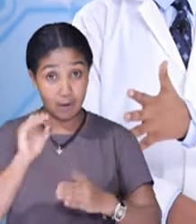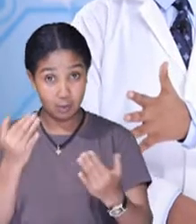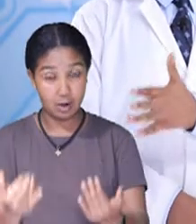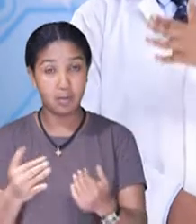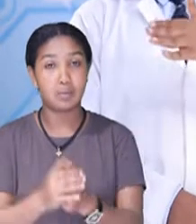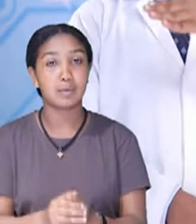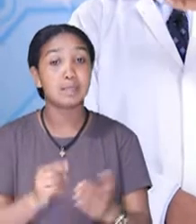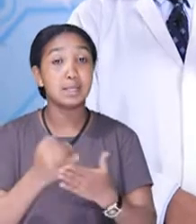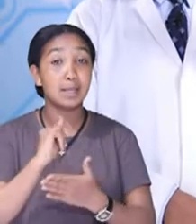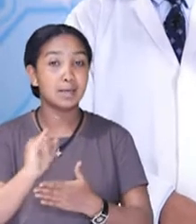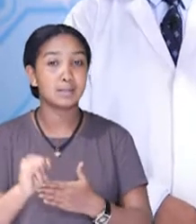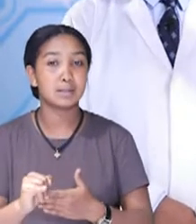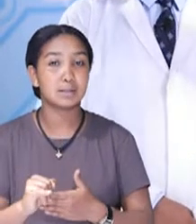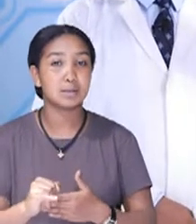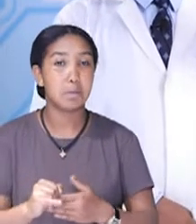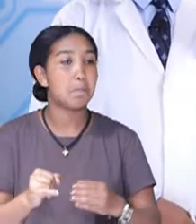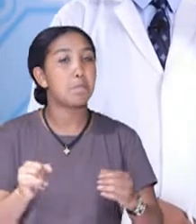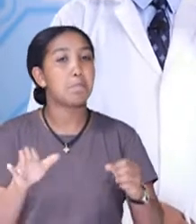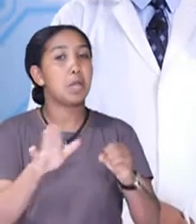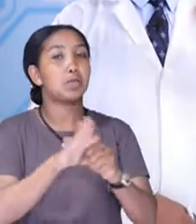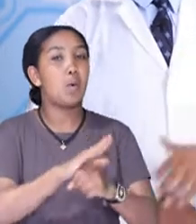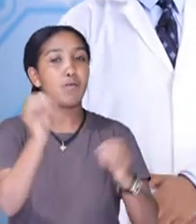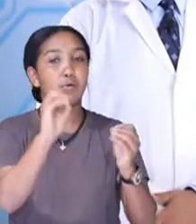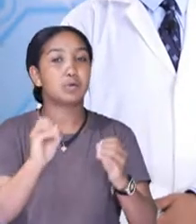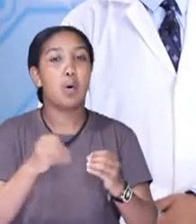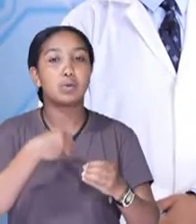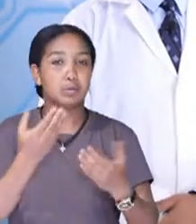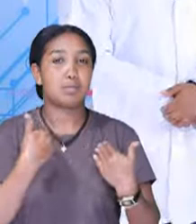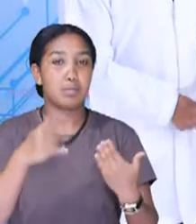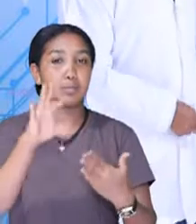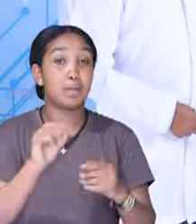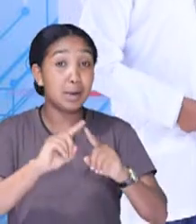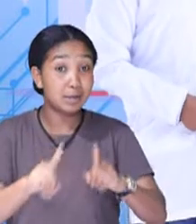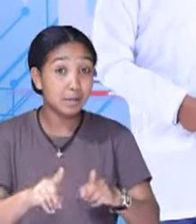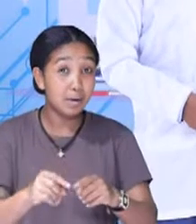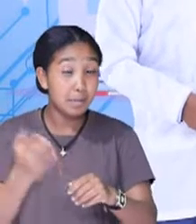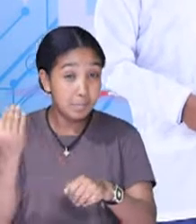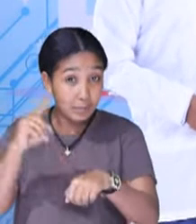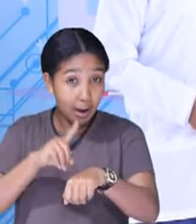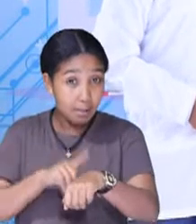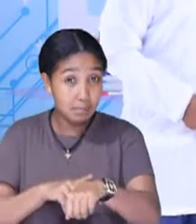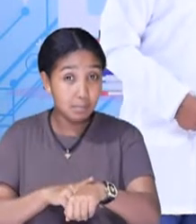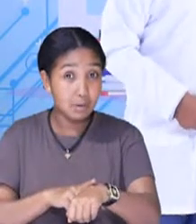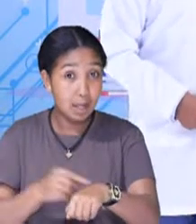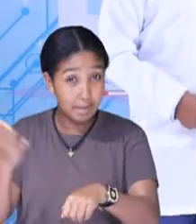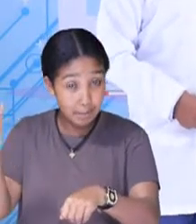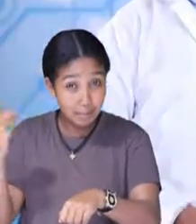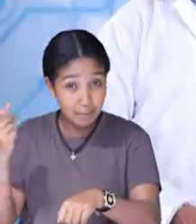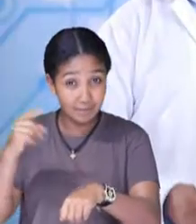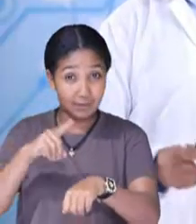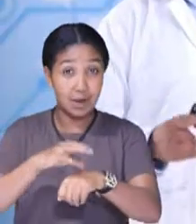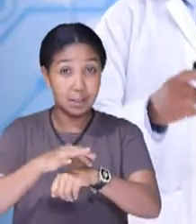now, there is plenty of oxygen in the atmosphere. But at that time, at the primitive